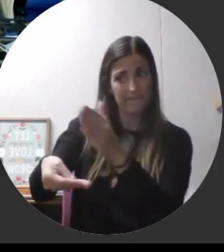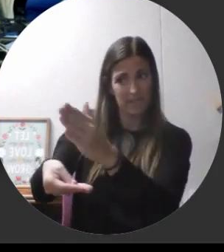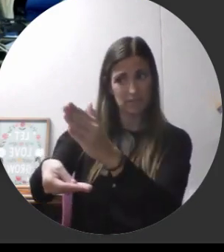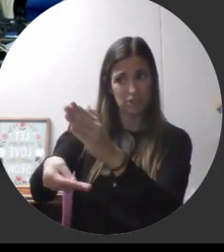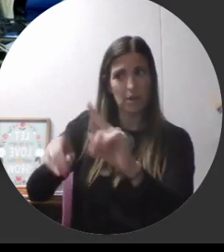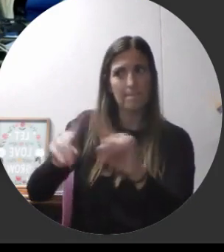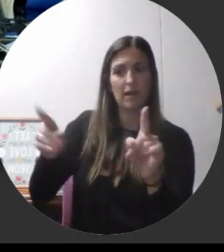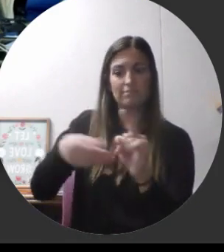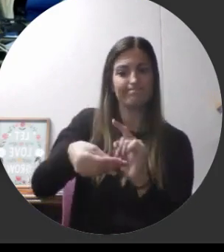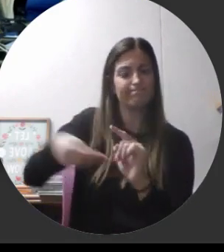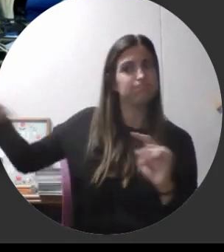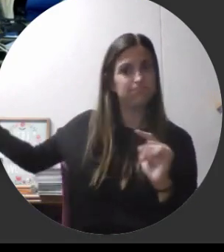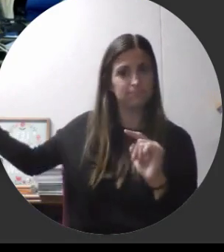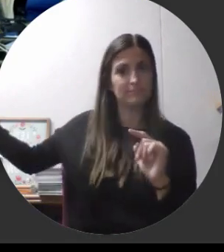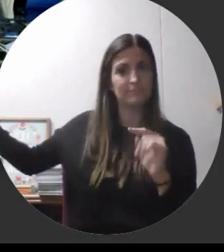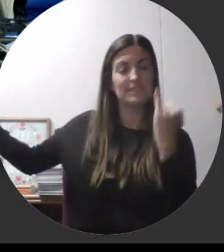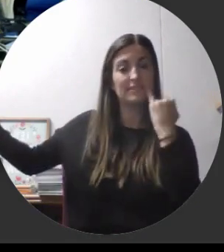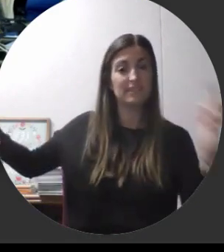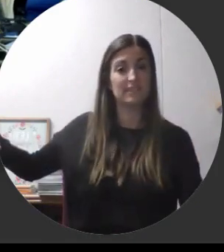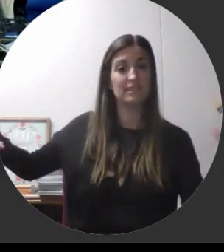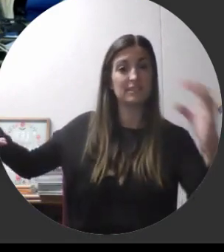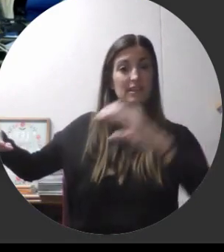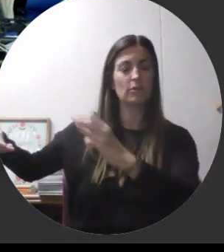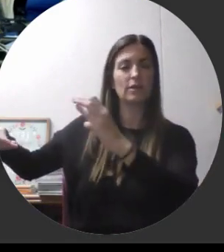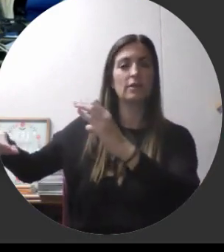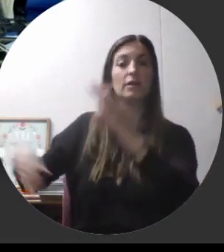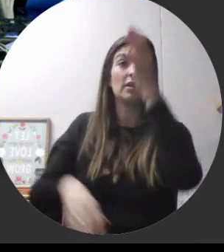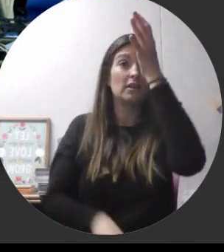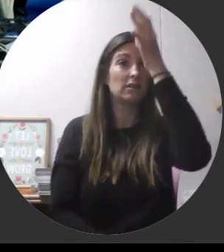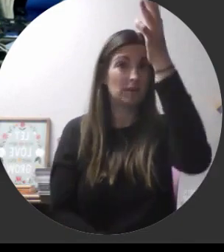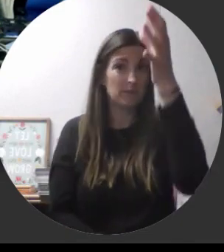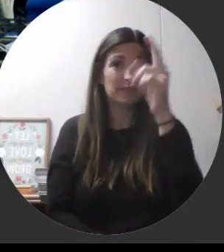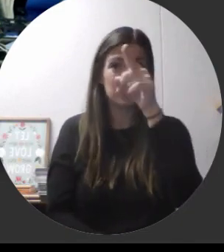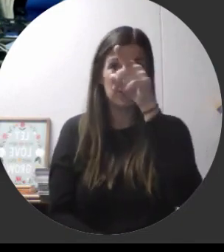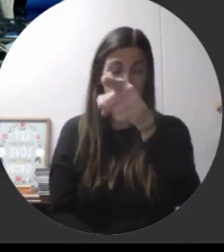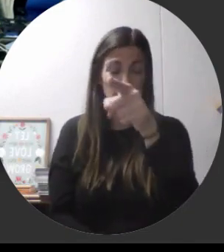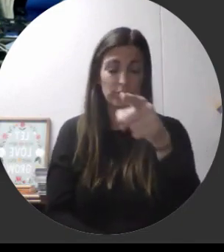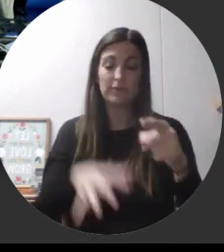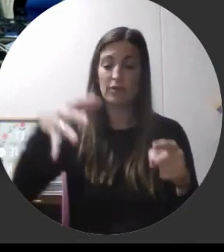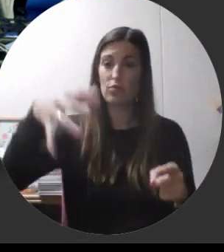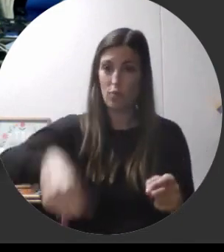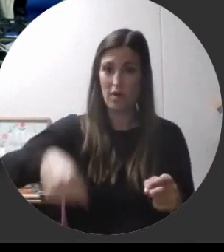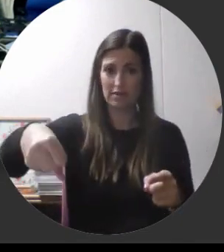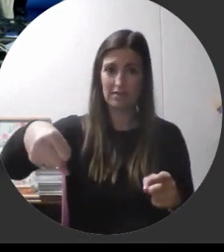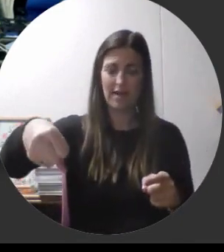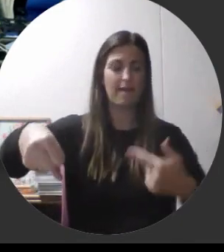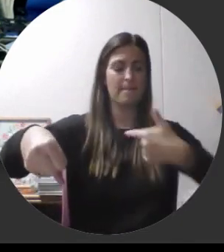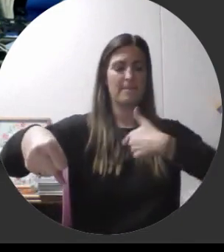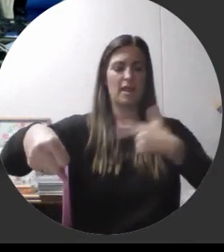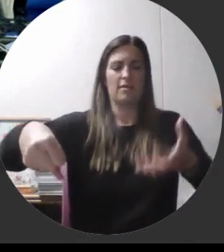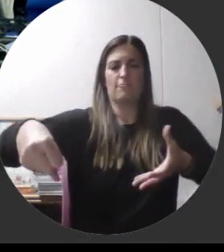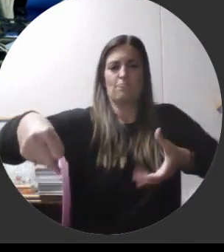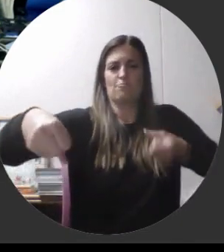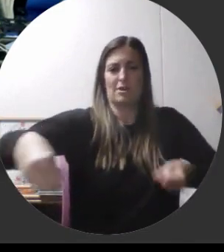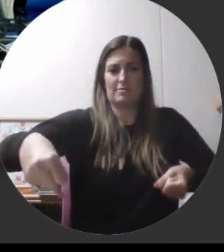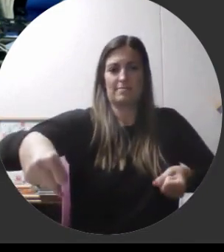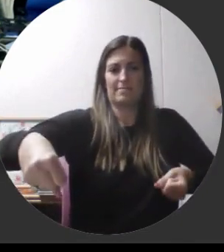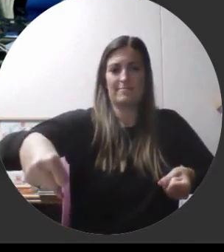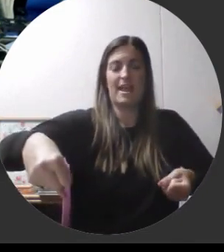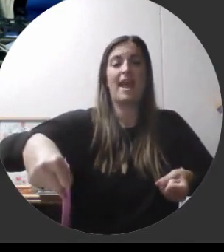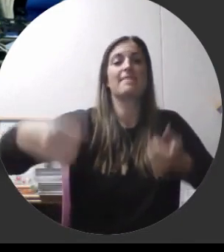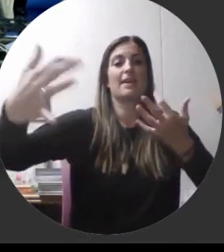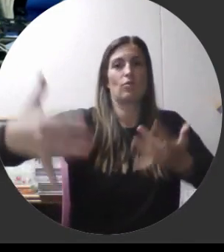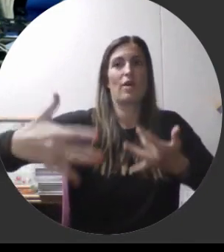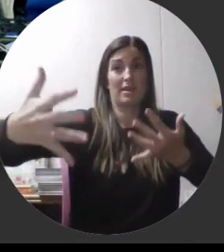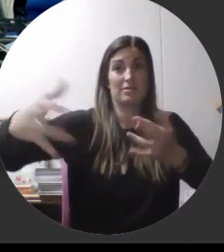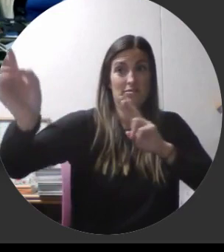he comes out." And to Grumble, he said, "Next time he comes up on the rim, I'll take hold of one front flipper, and you take the other, and wait for my word. Are